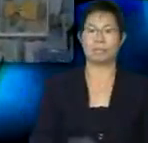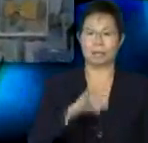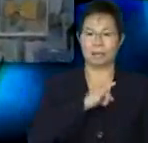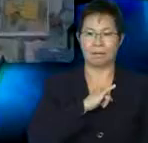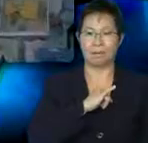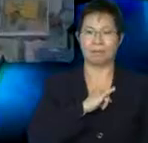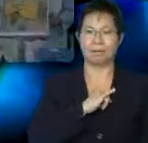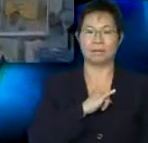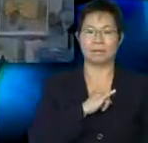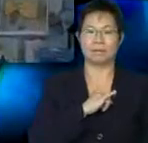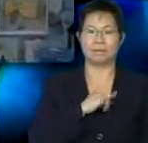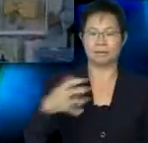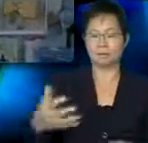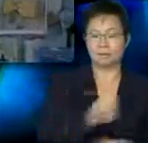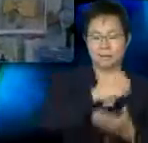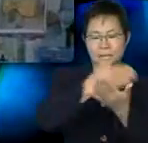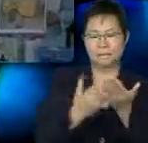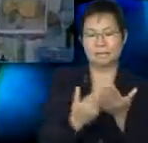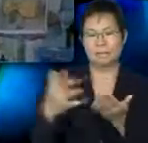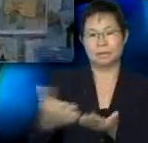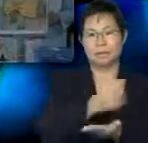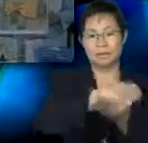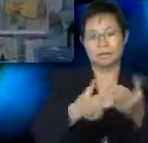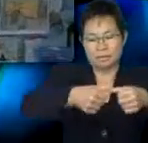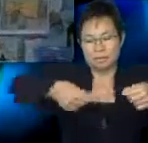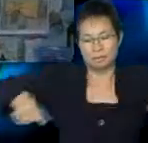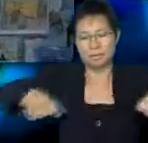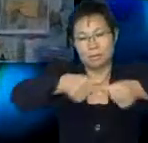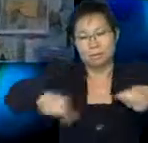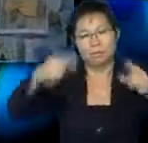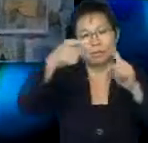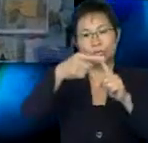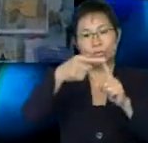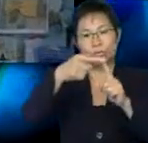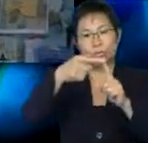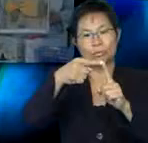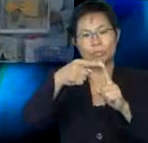I take some sellotape to